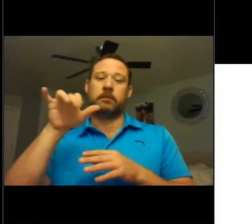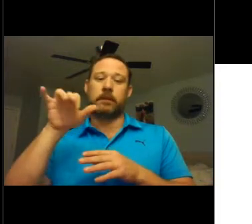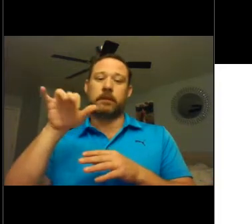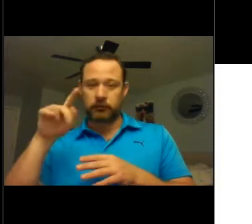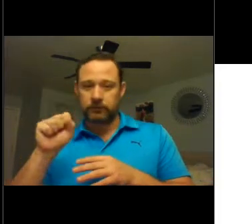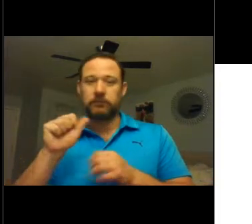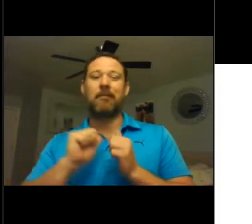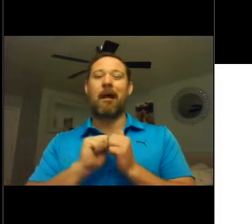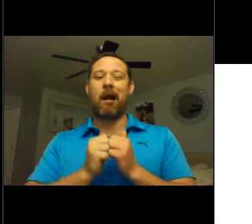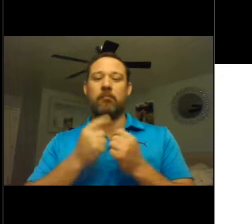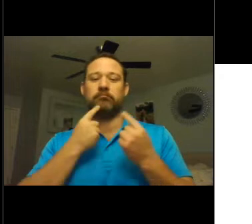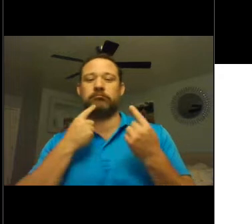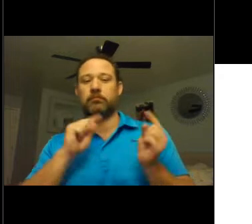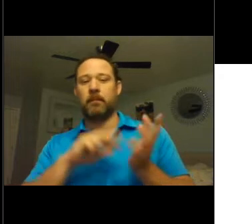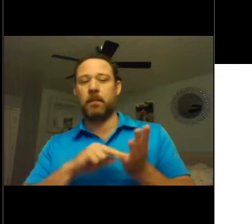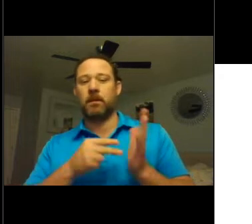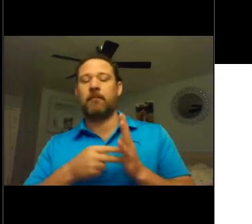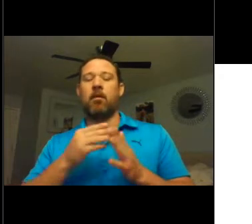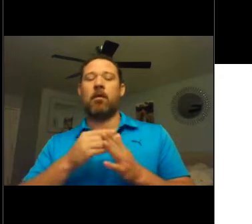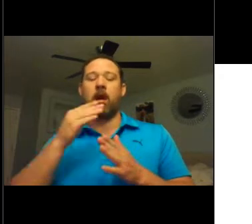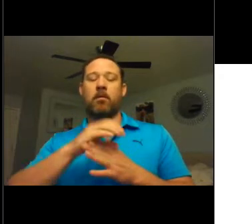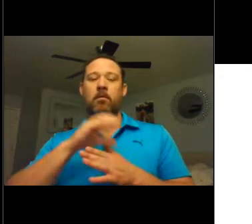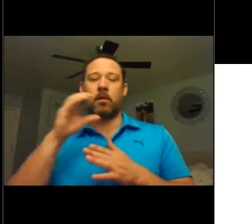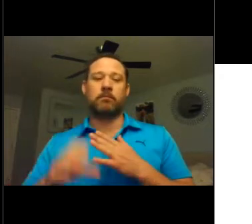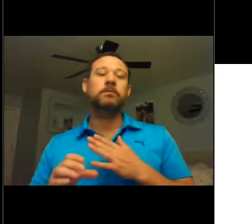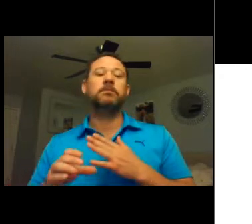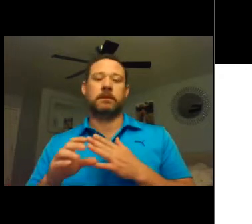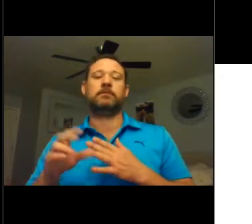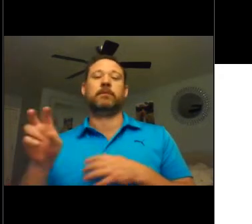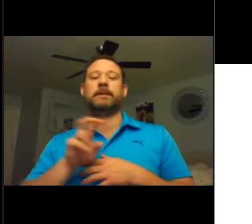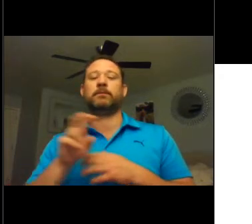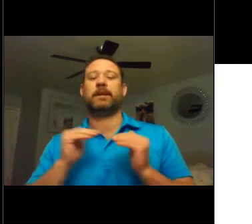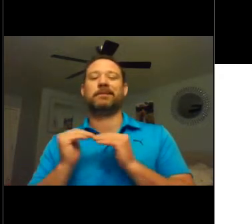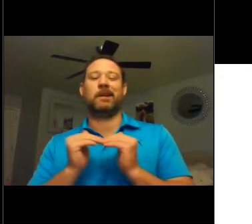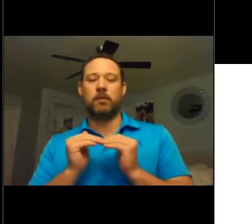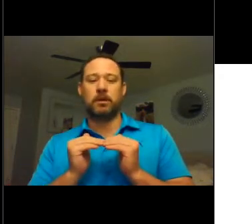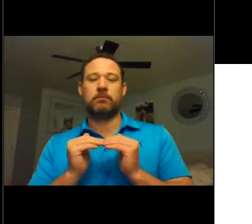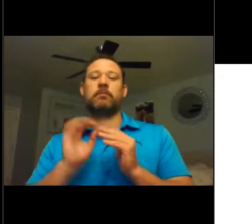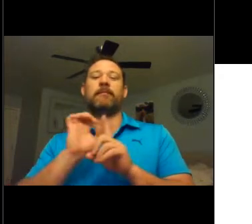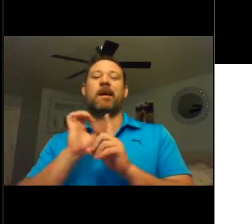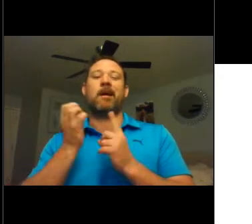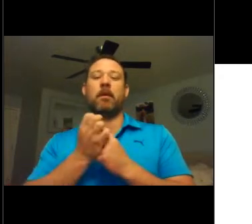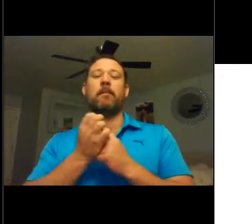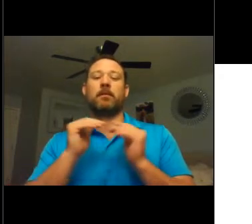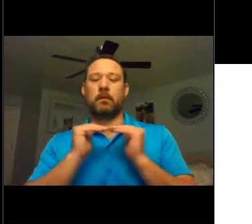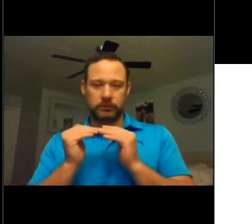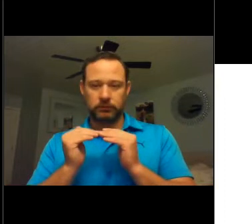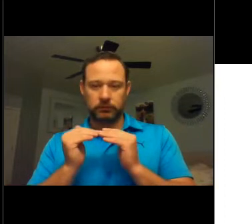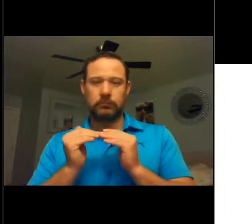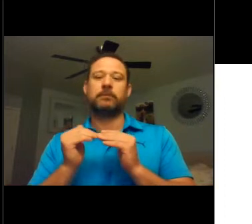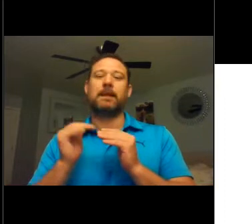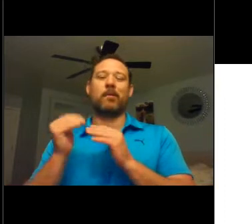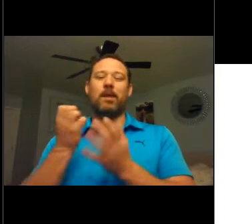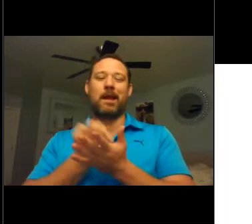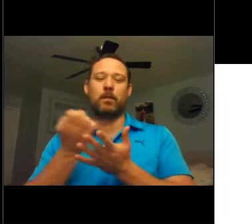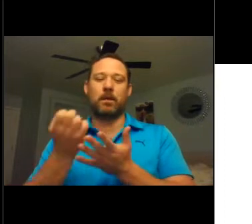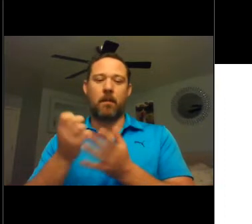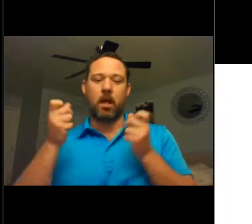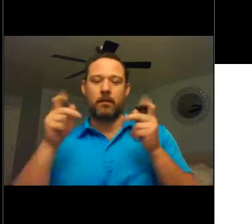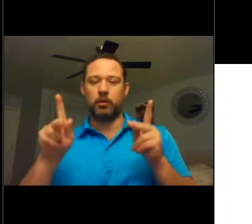to achieve meaningful outcomes in transportation equity, environmental justice, and equitable economic